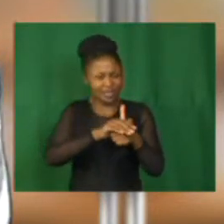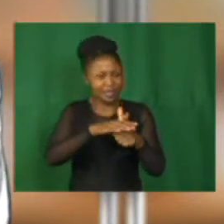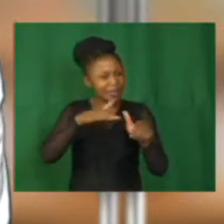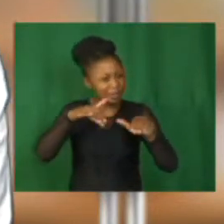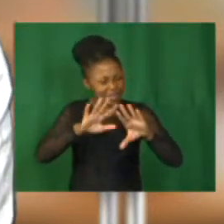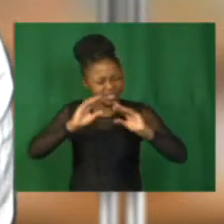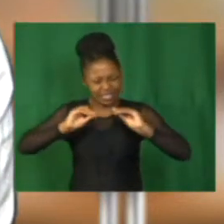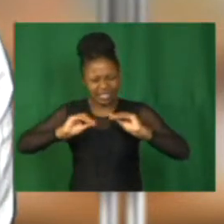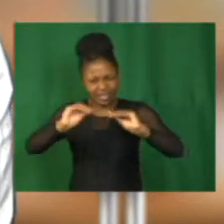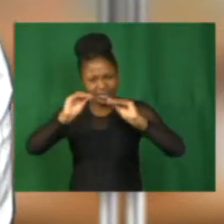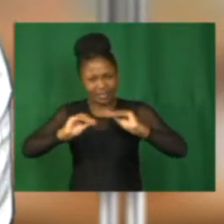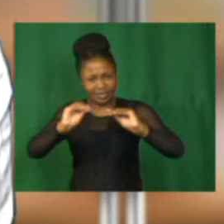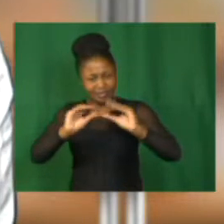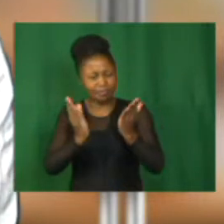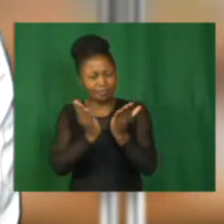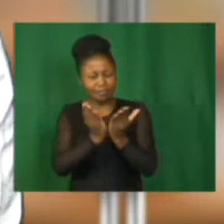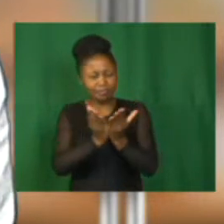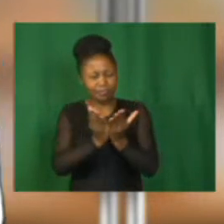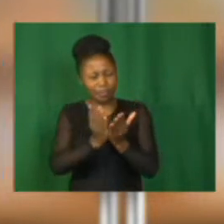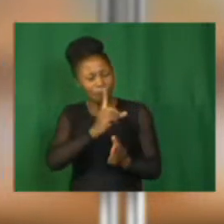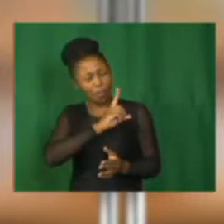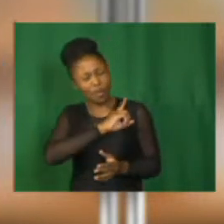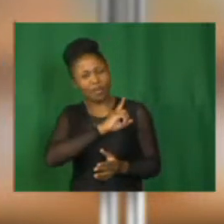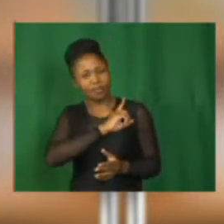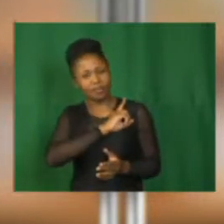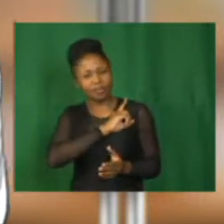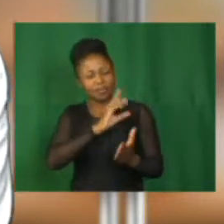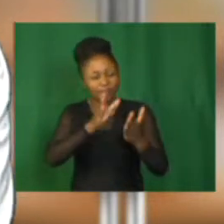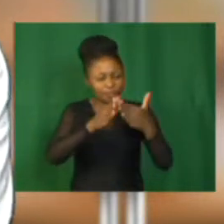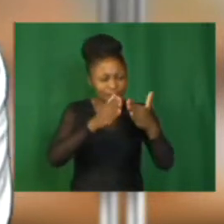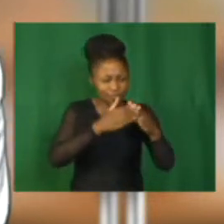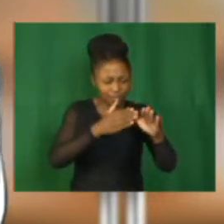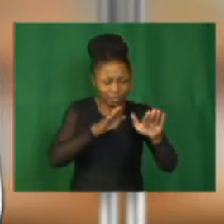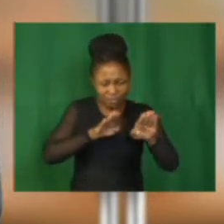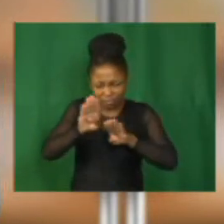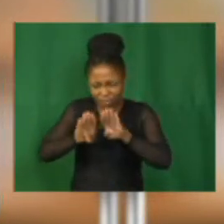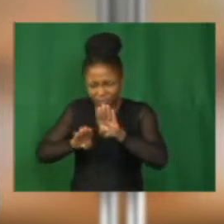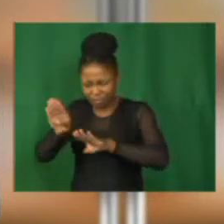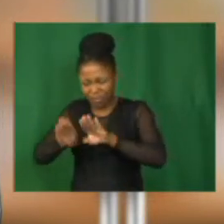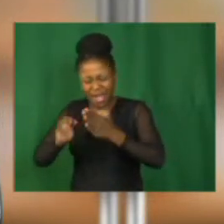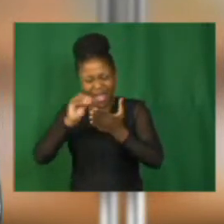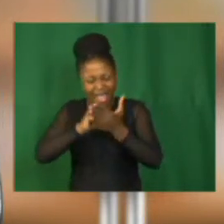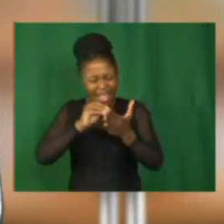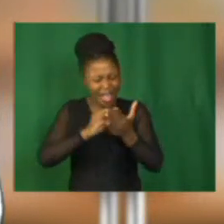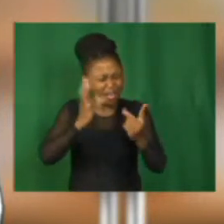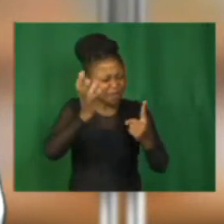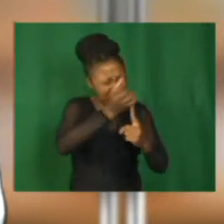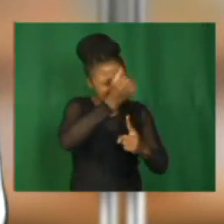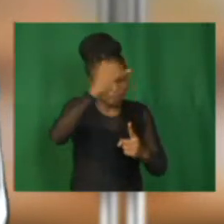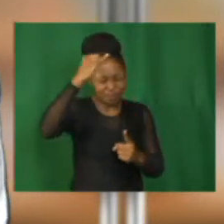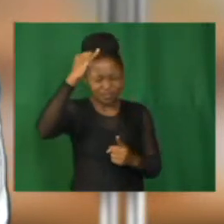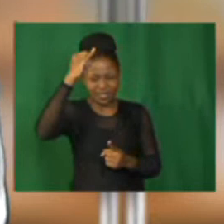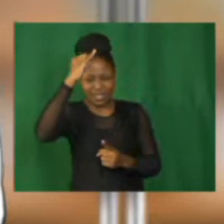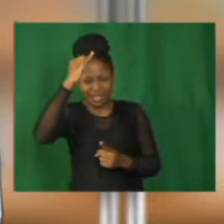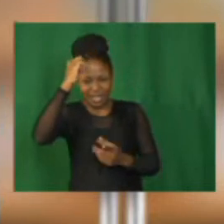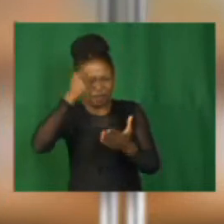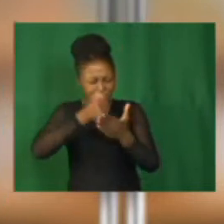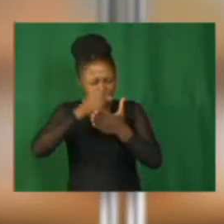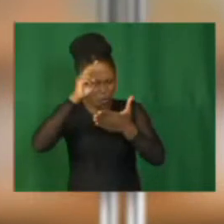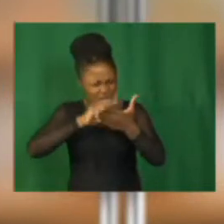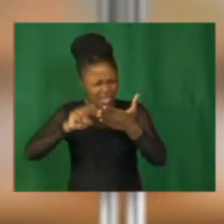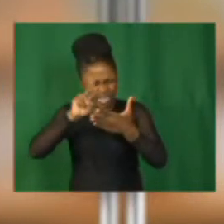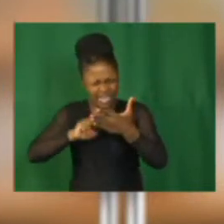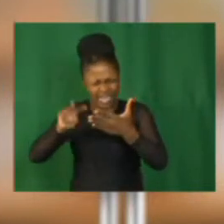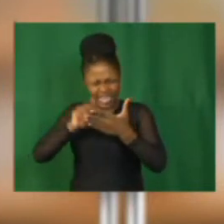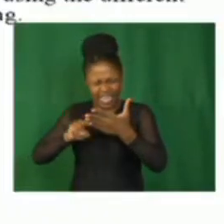schools, because it makes our learners to be very skilled or effective readers. So we want